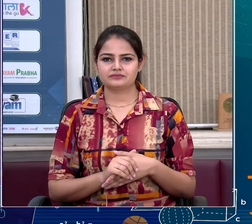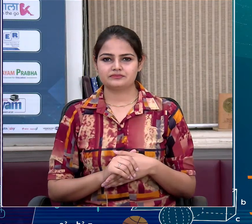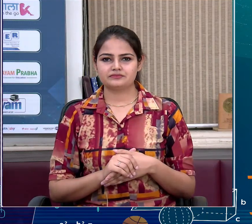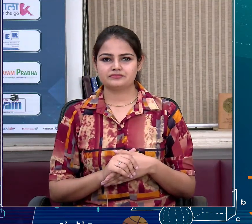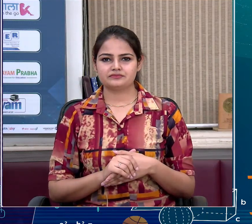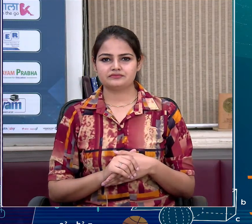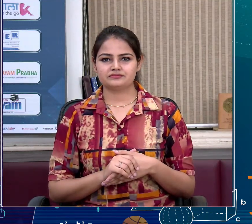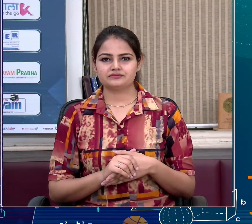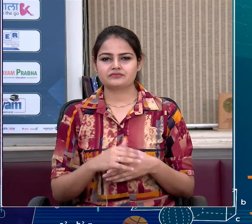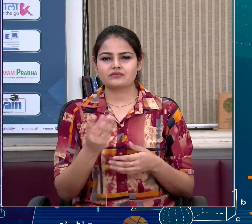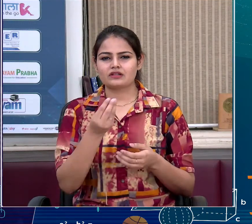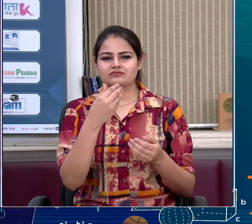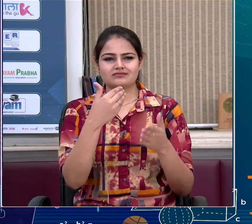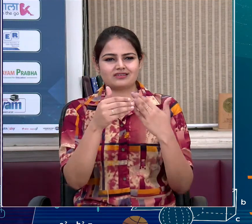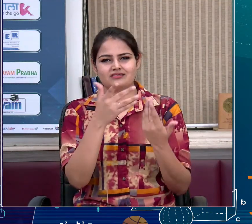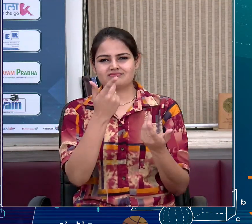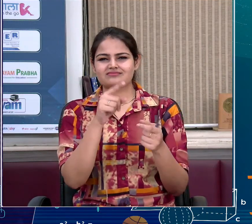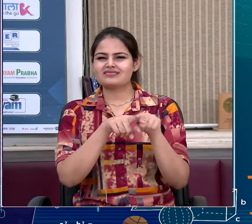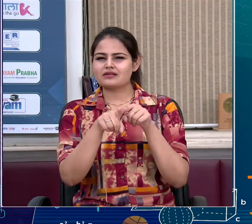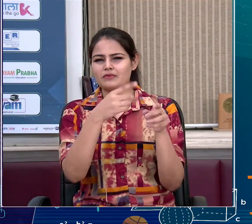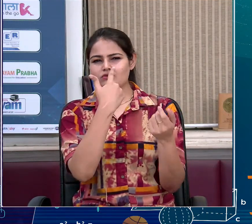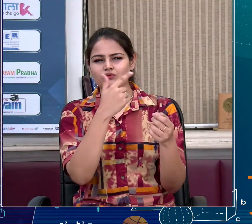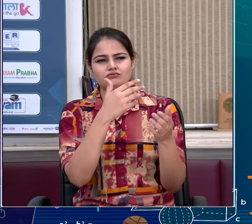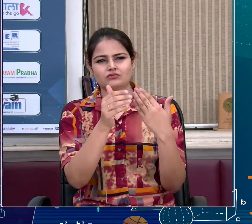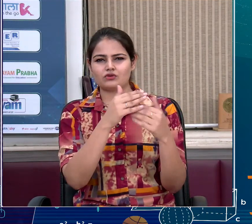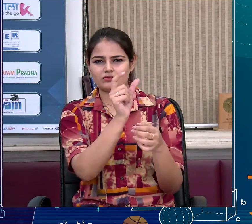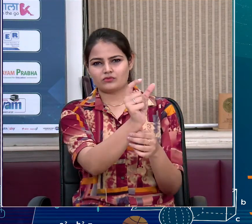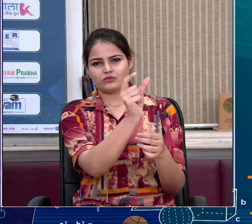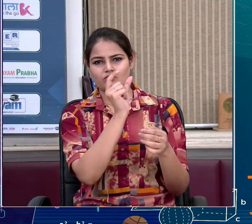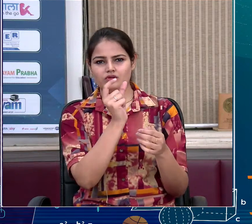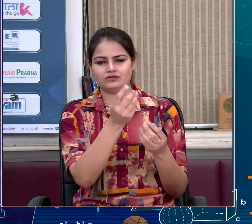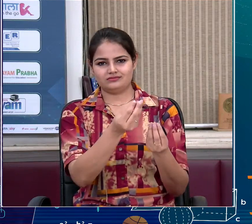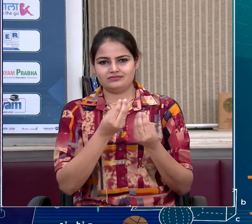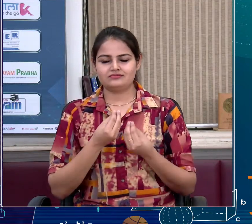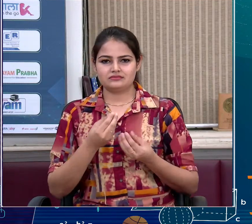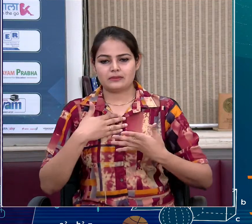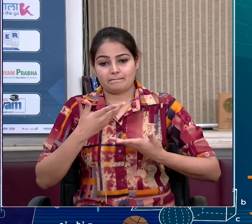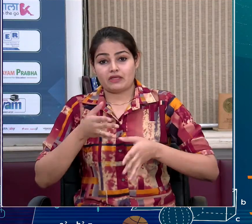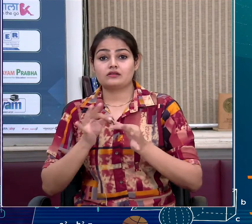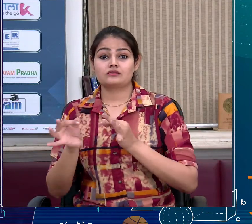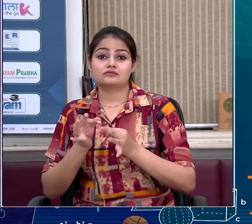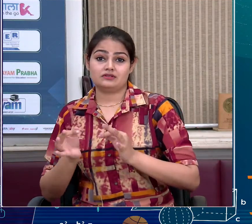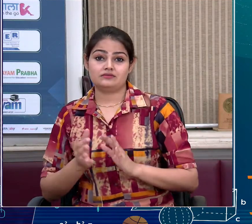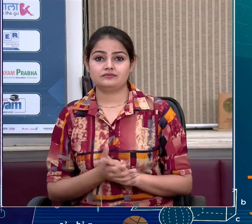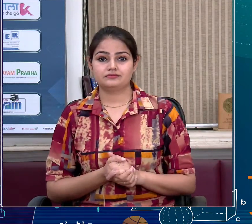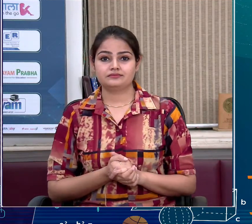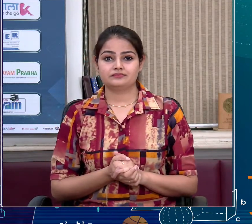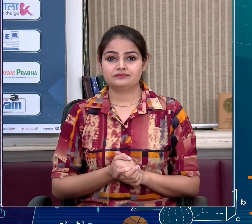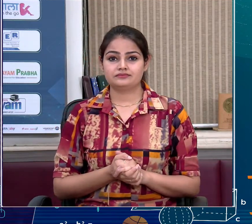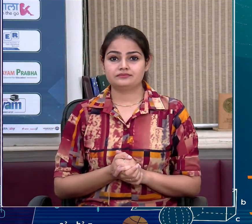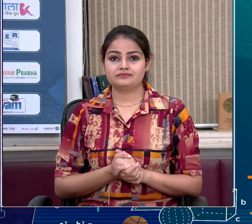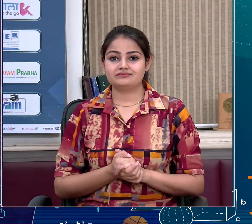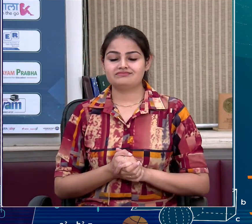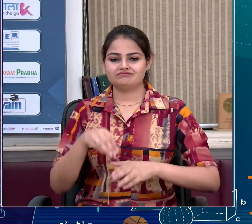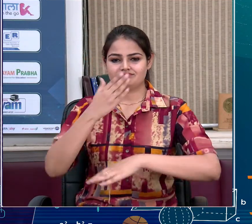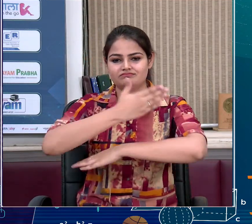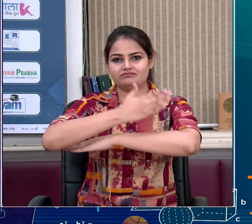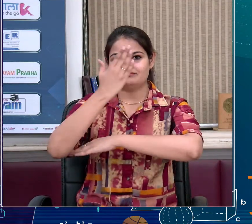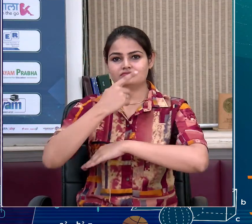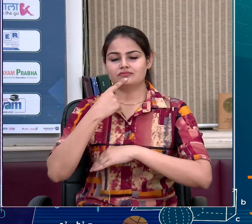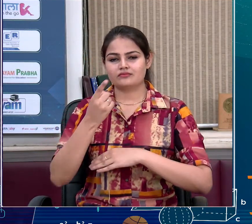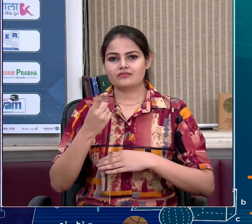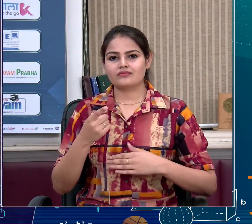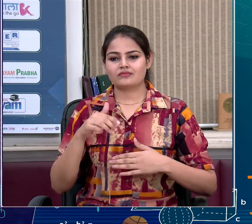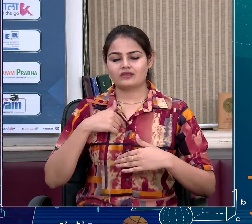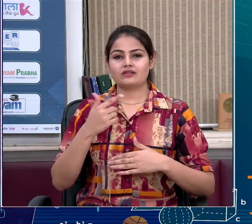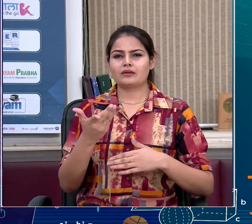maybe can you give me a word which I can just explain it to you? Would you like to? Honeybee. That's what we were discussing. We were